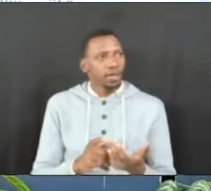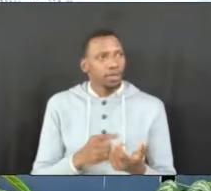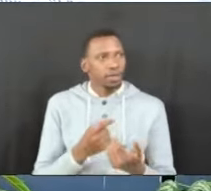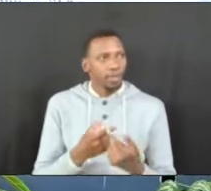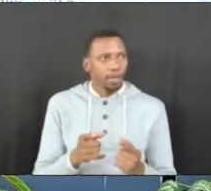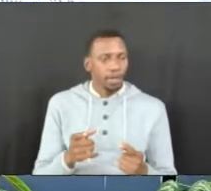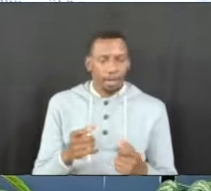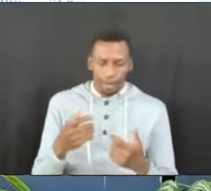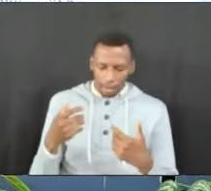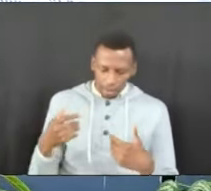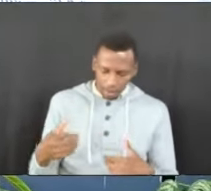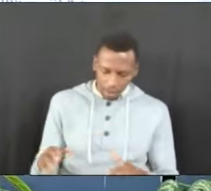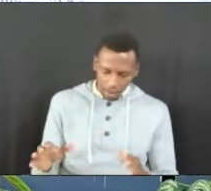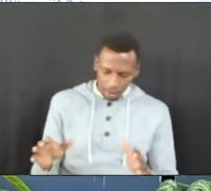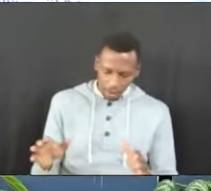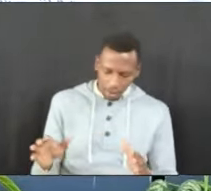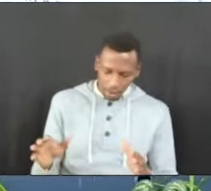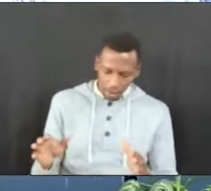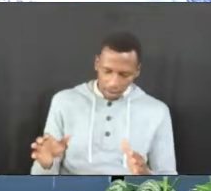count but